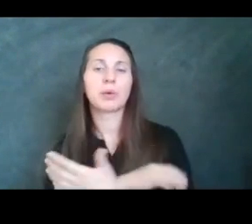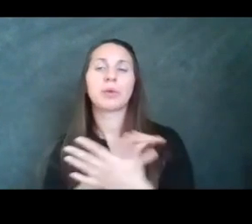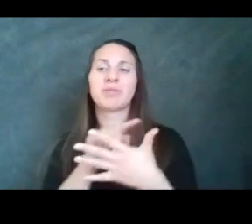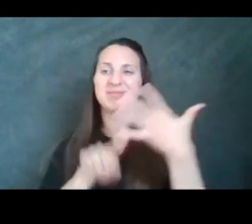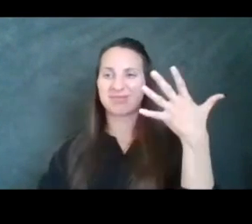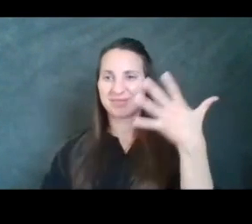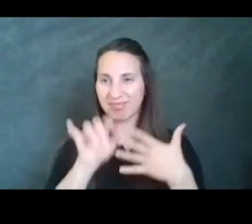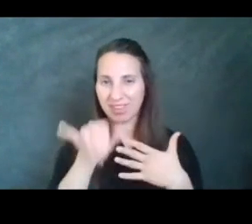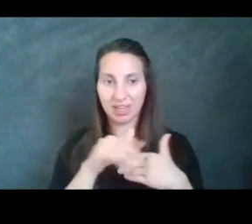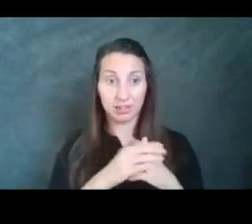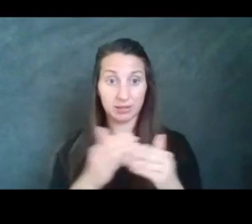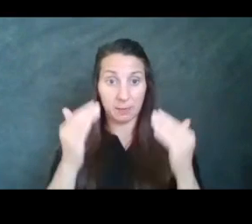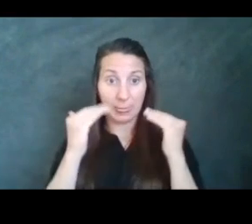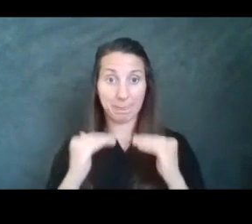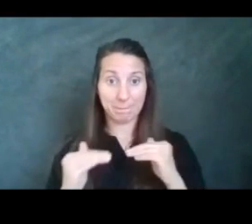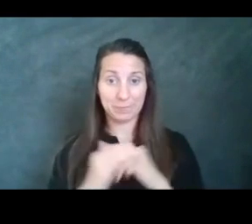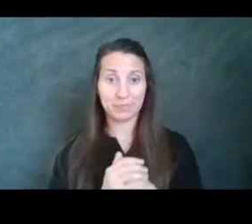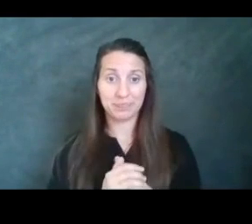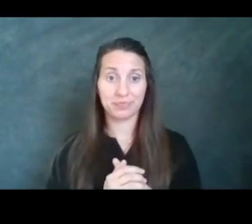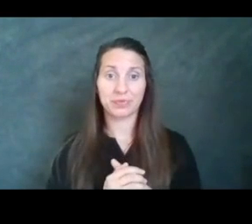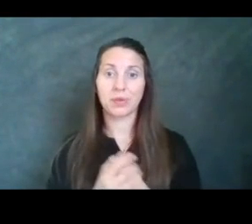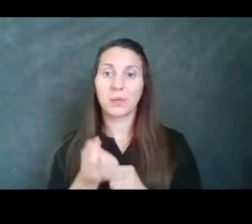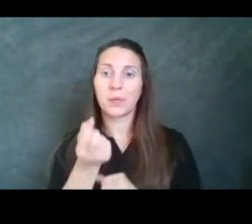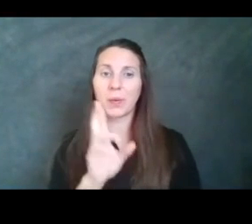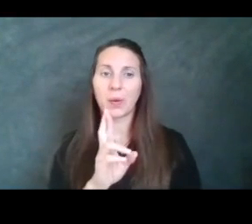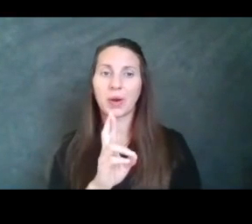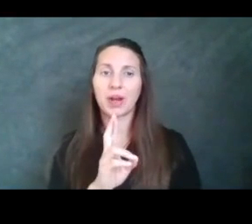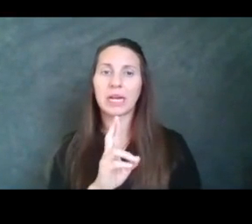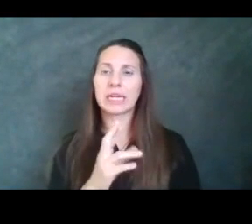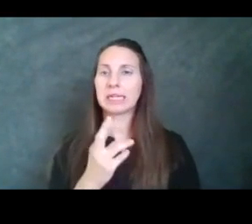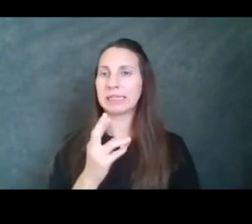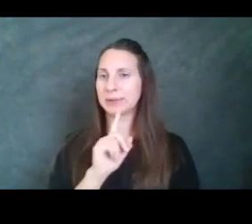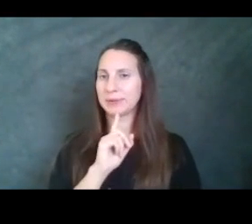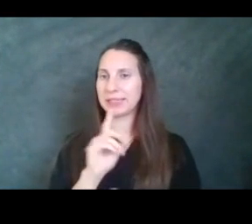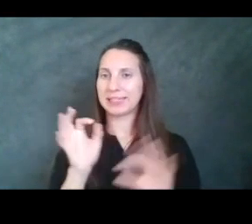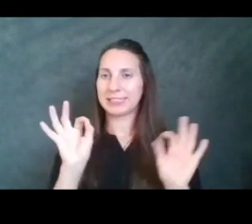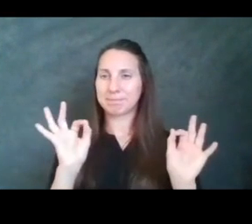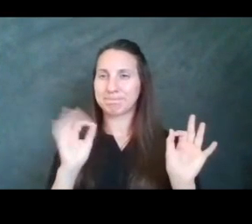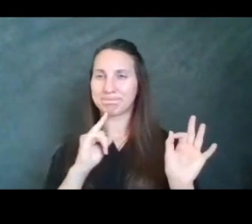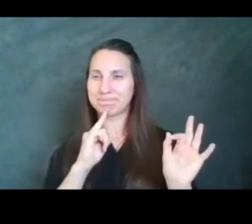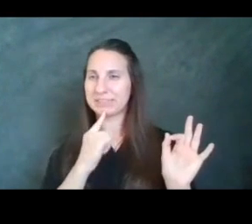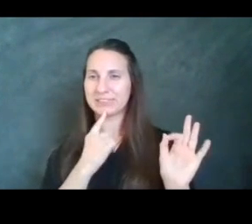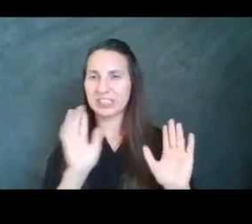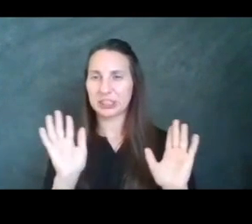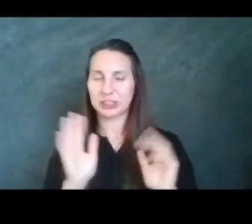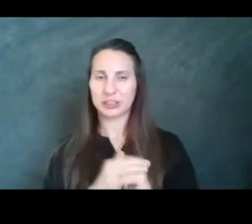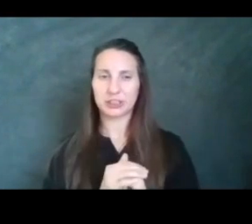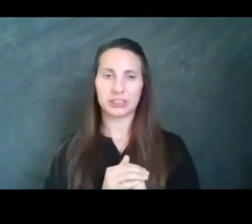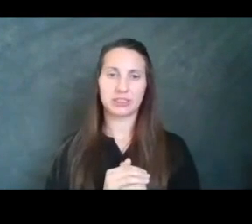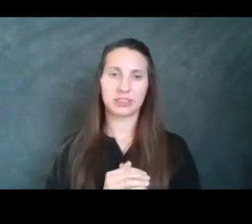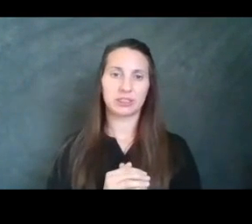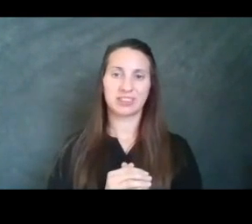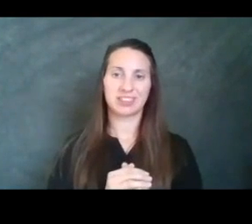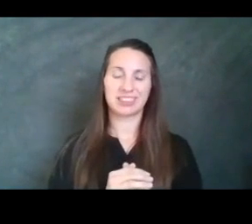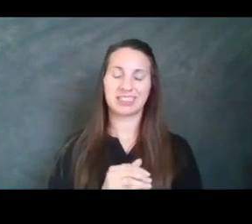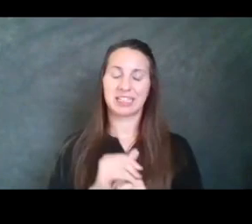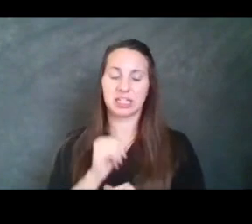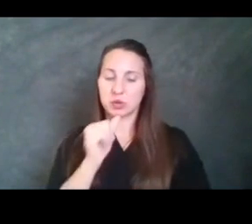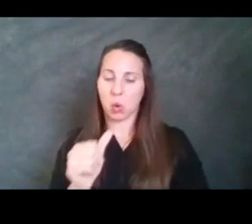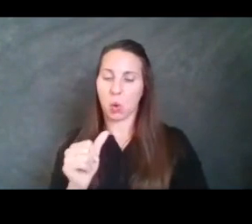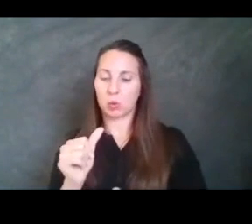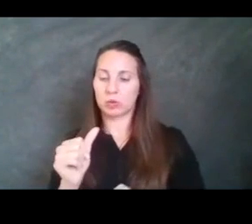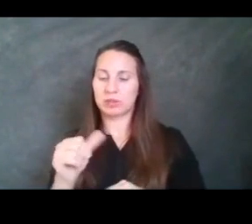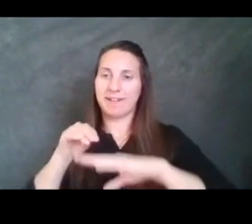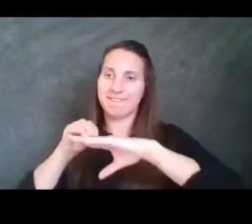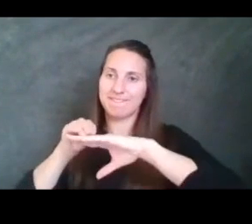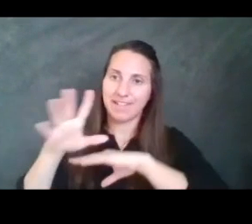and things that are just insufficiently severe, that don't affect a